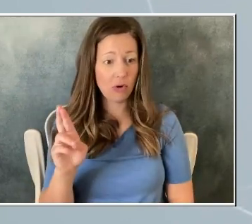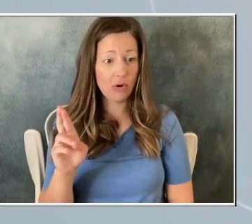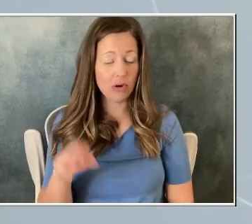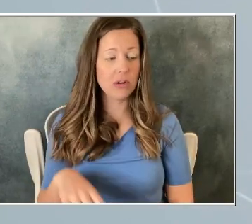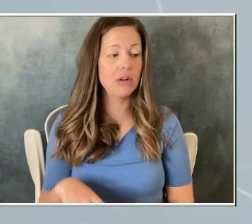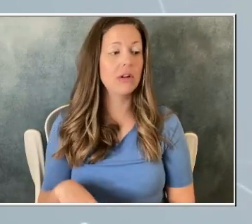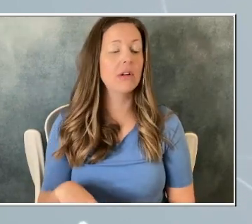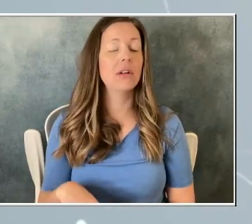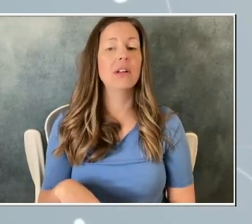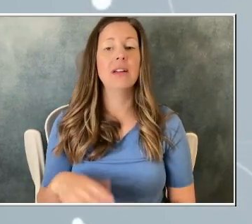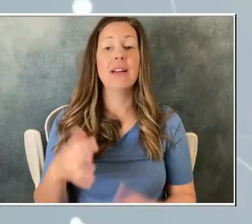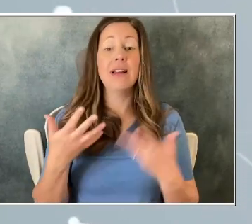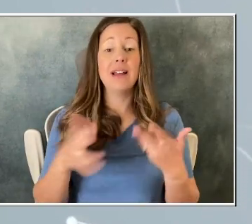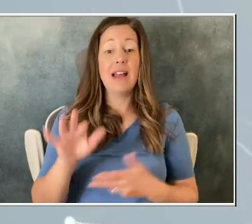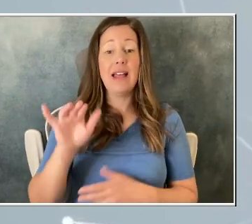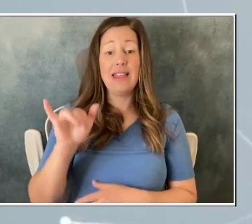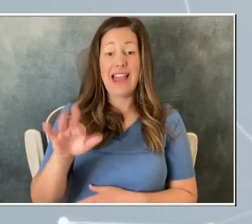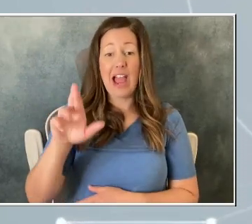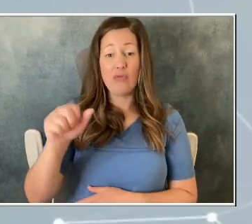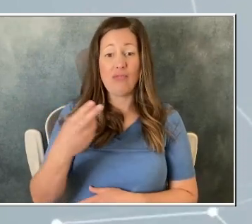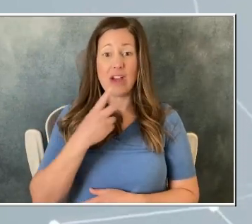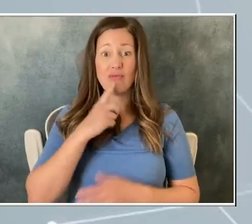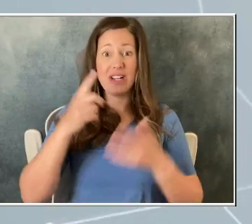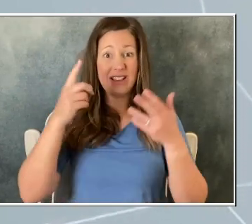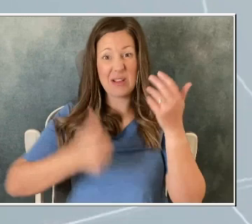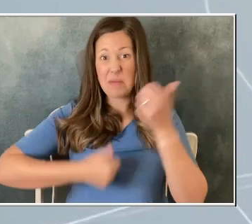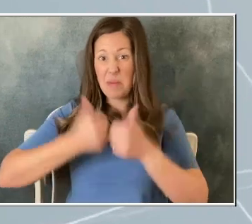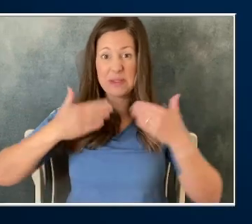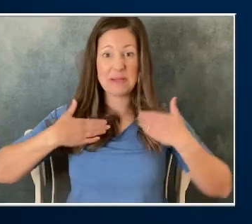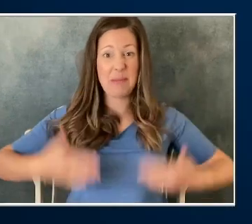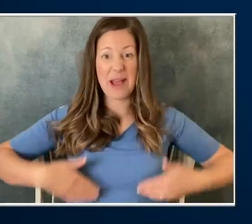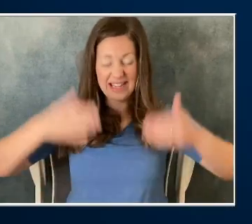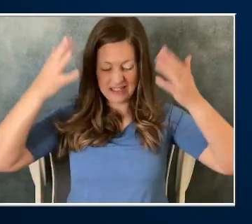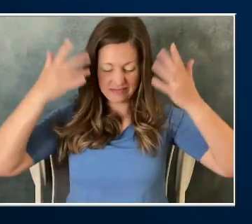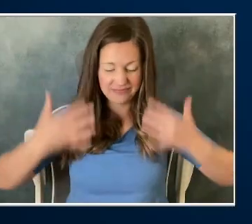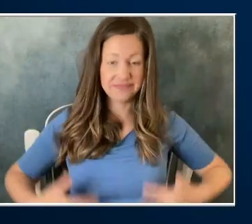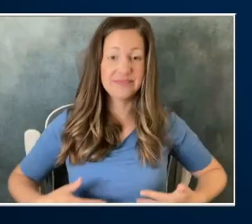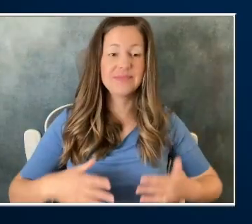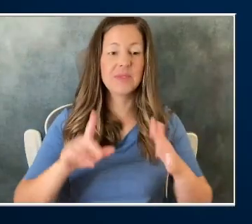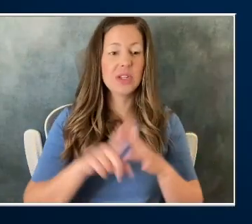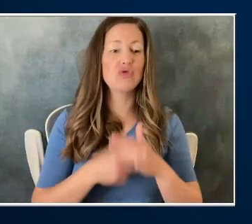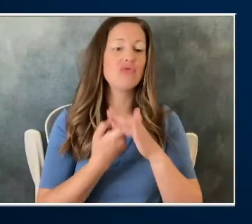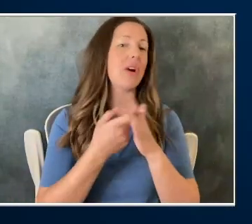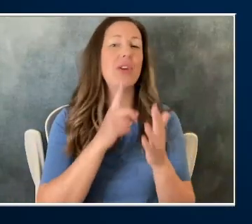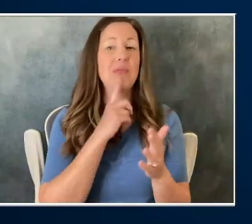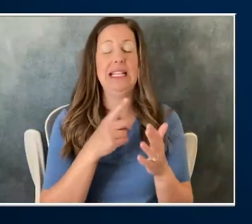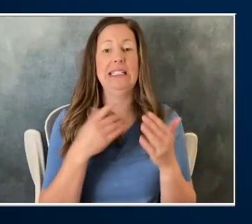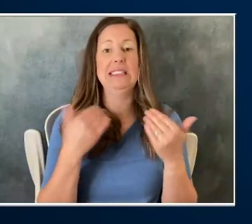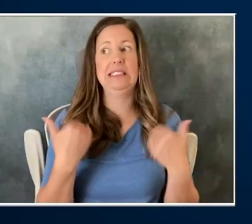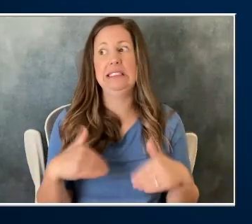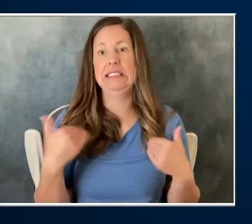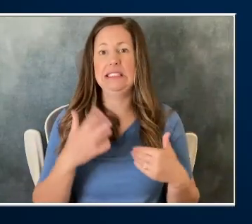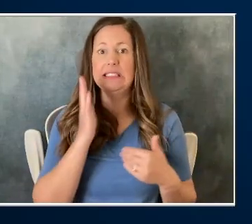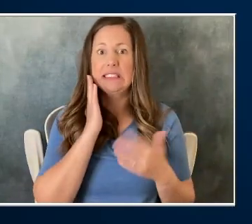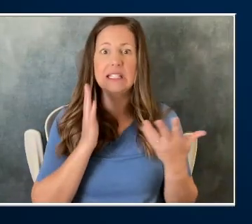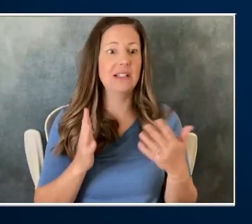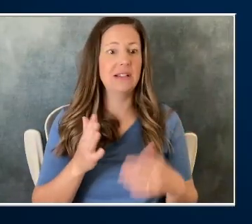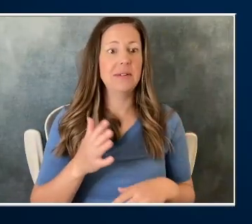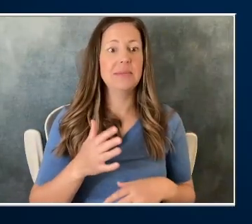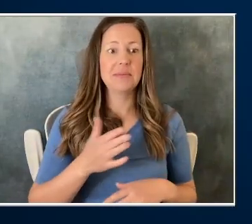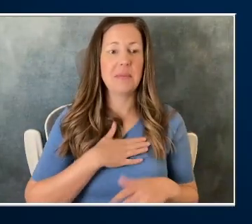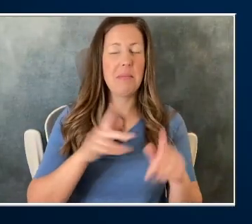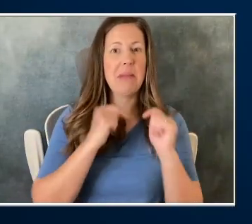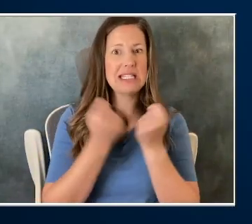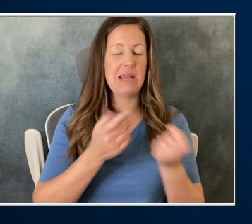spread over a good section of my body that it had started to be a little bit alarming, and my team wanted me to go get